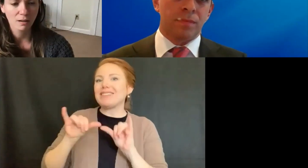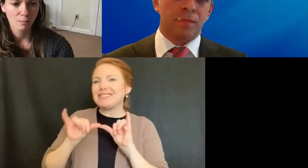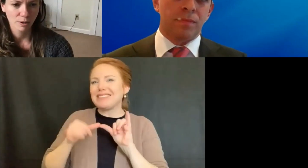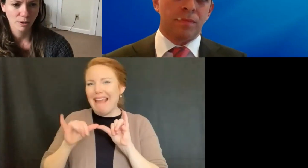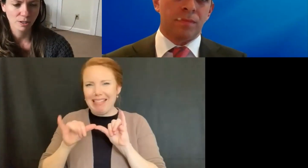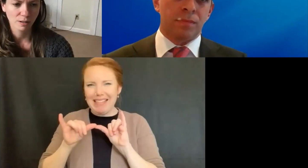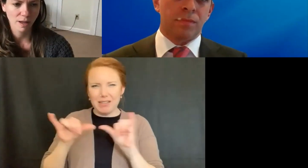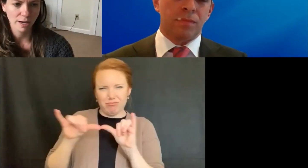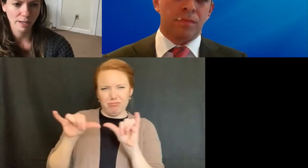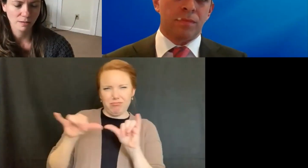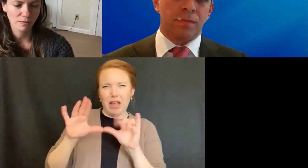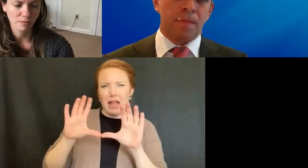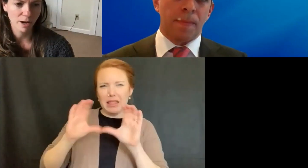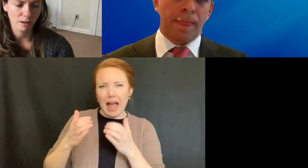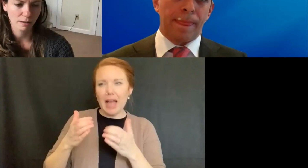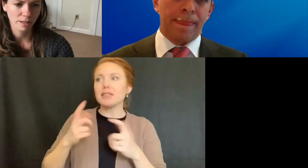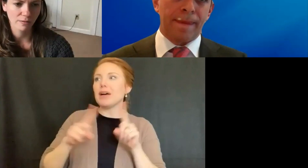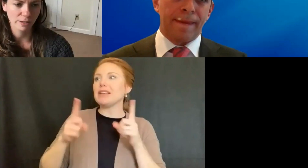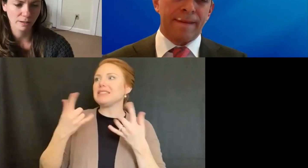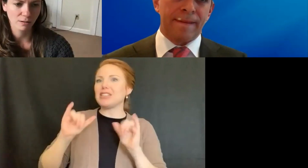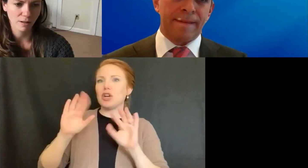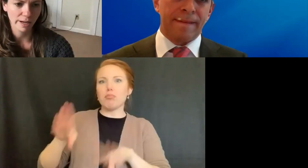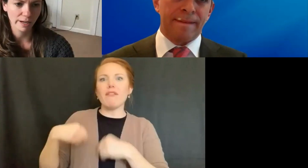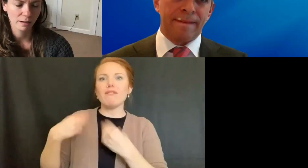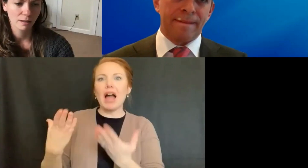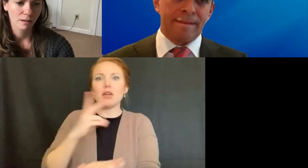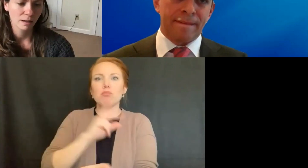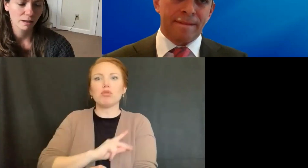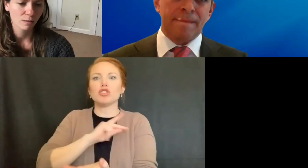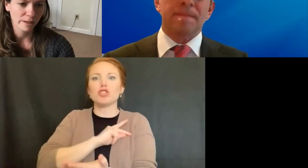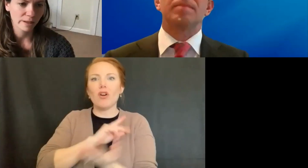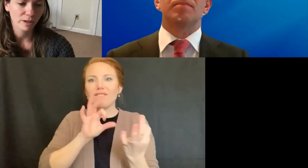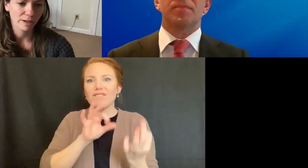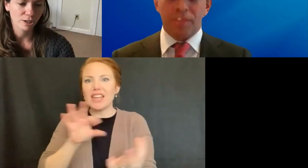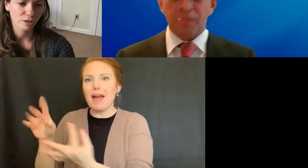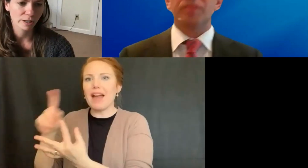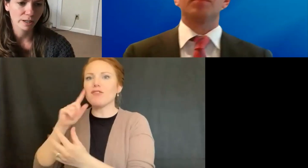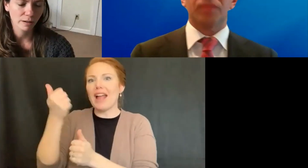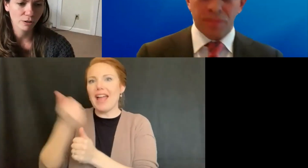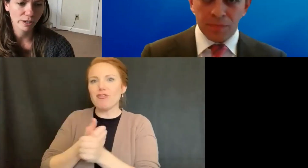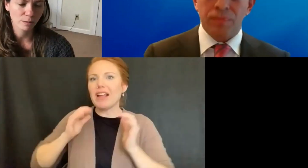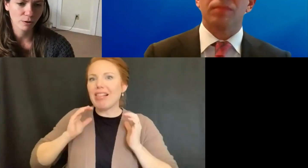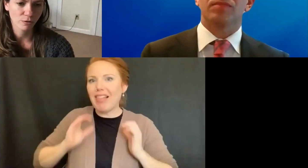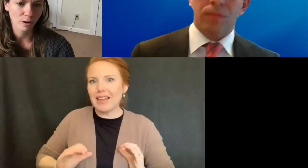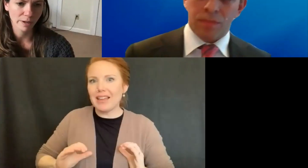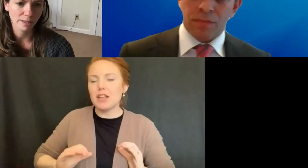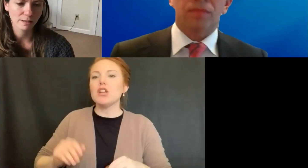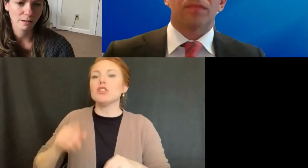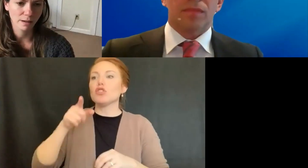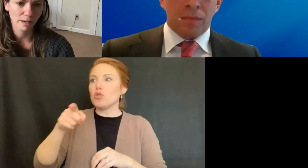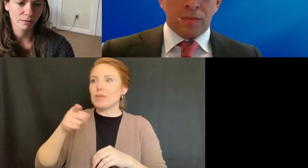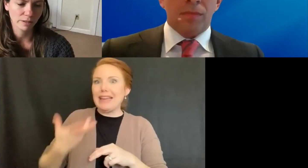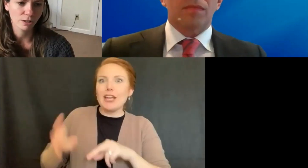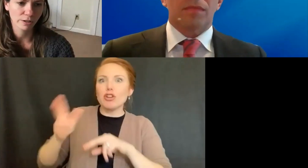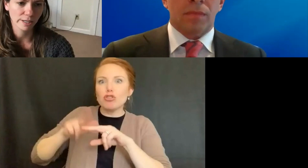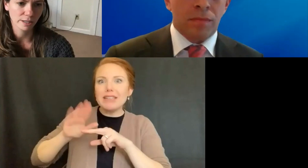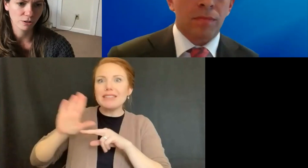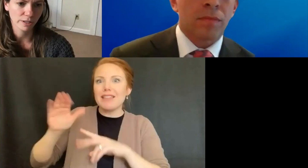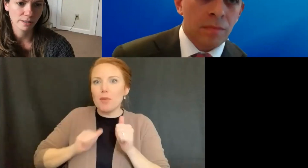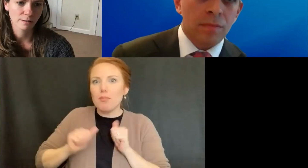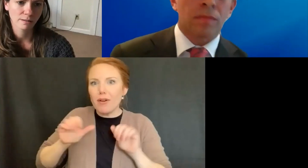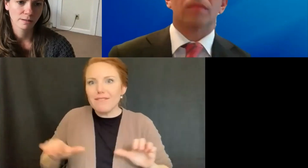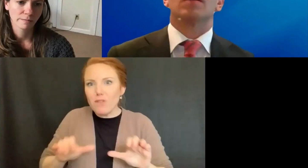providing personalized feedback to every single client in a way that you can actually increase their performance and